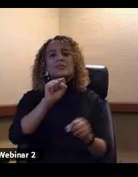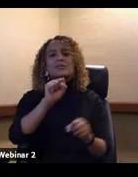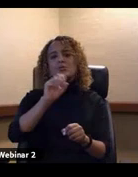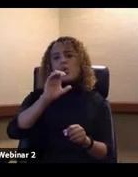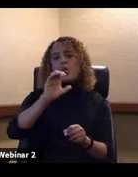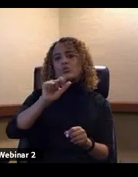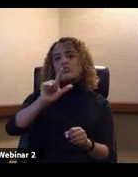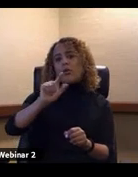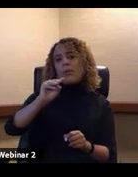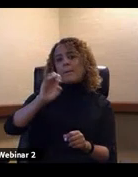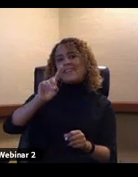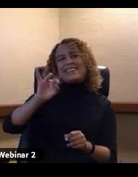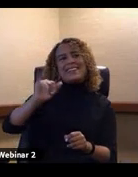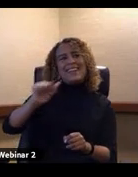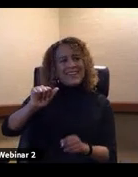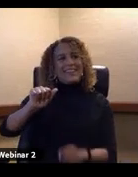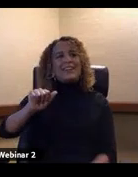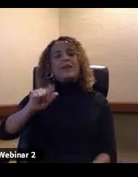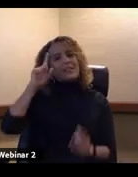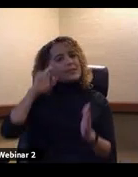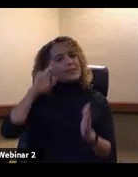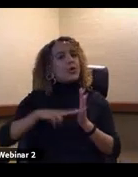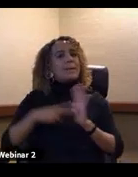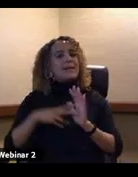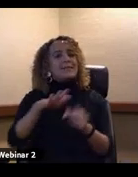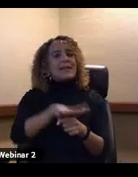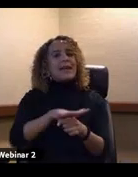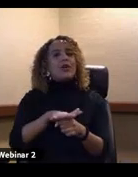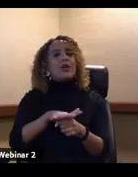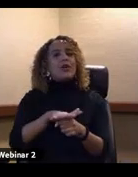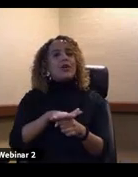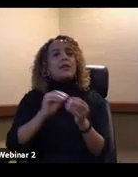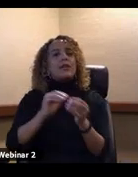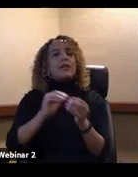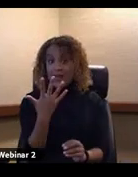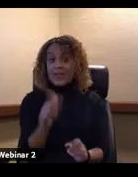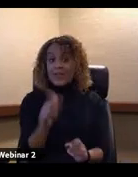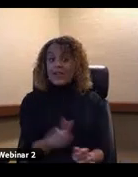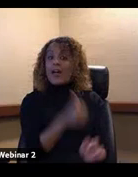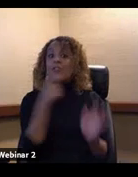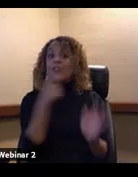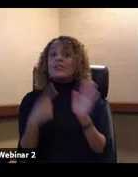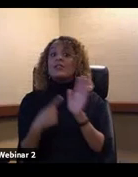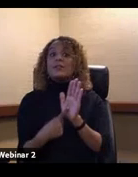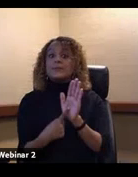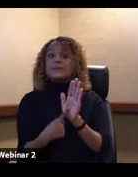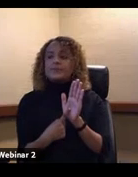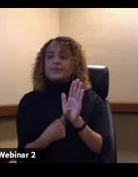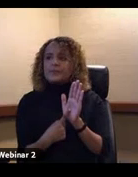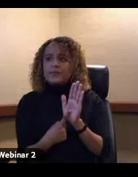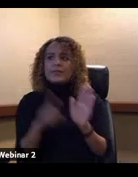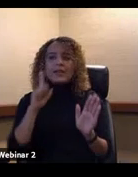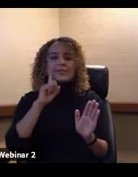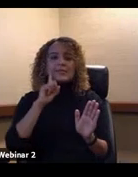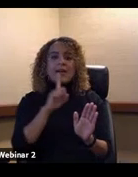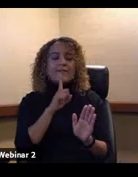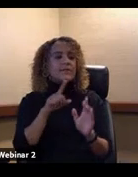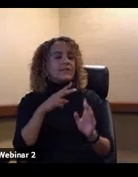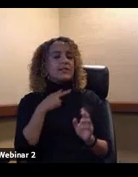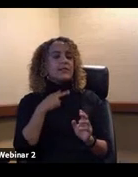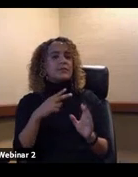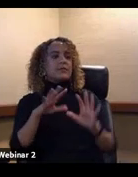tabling and social media. That's an example of Purpose Area 5. Another example is a deaf victim service provider wants